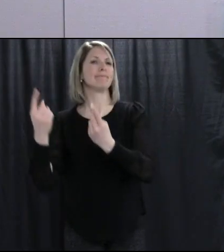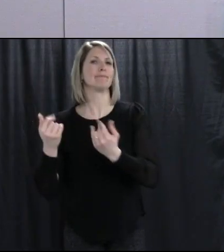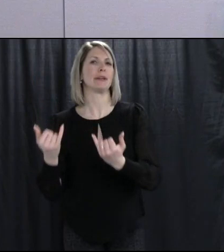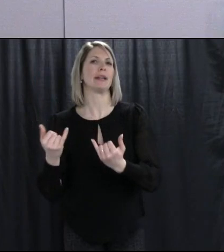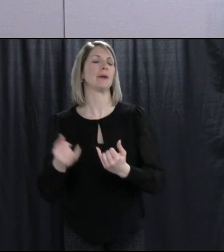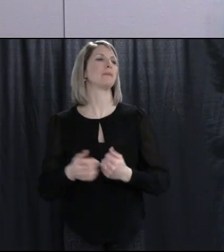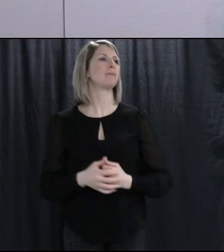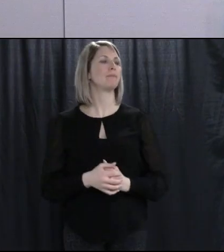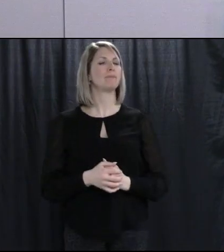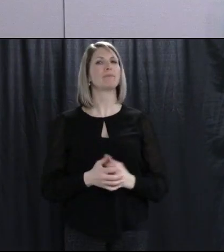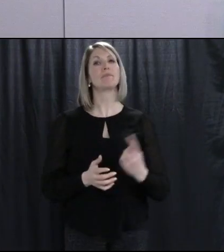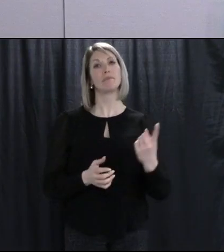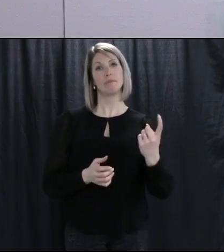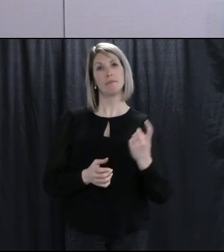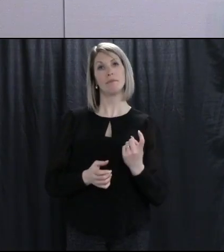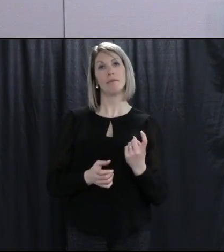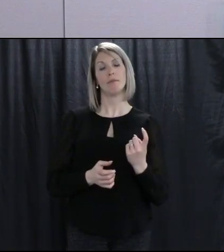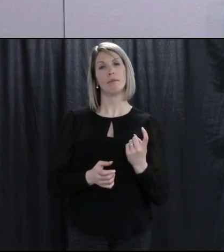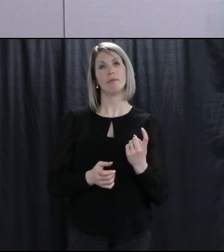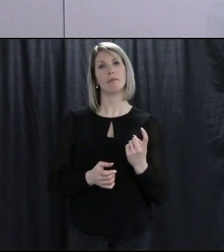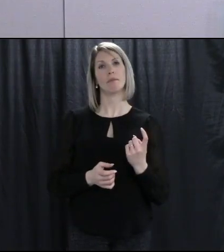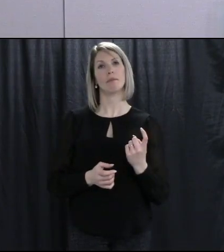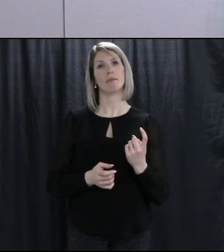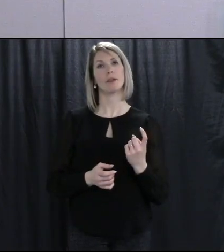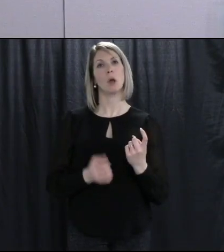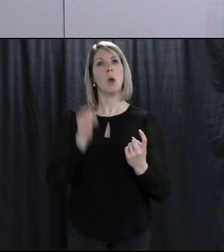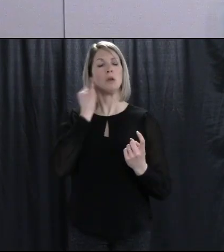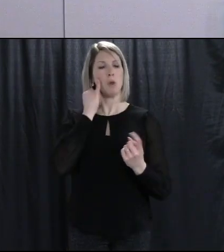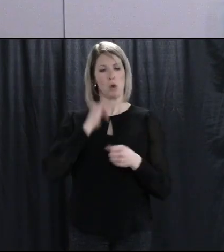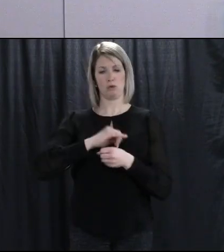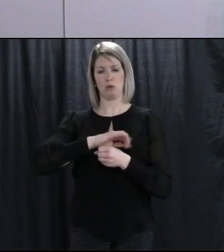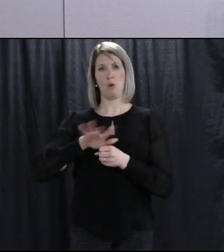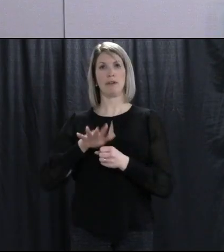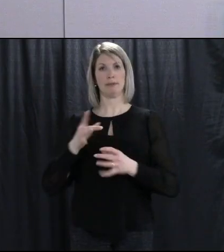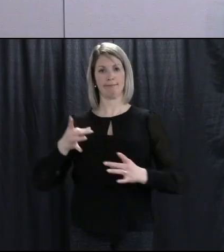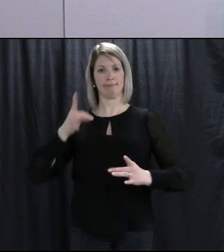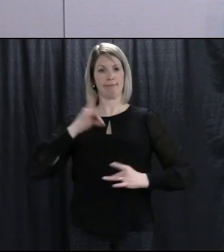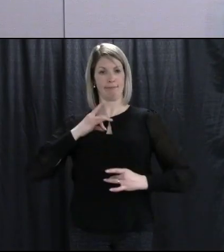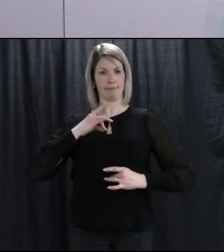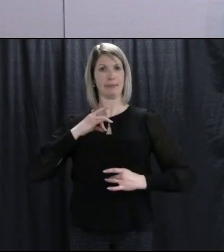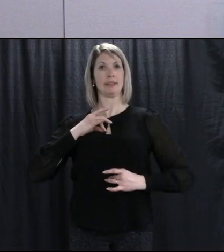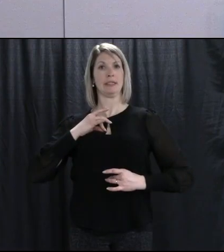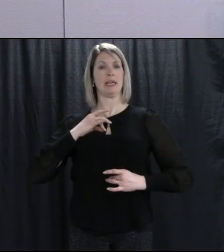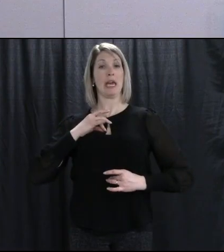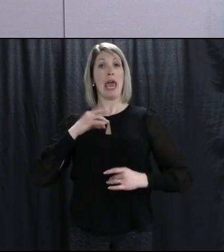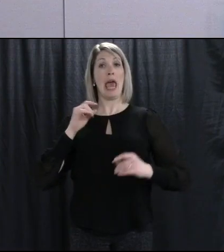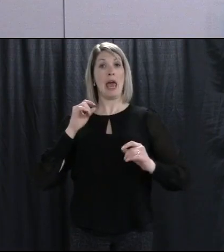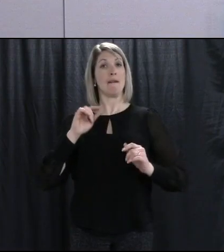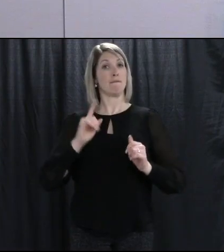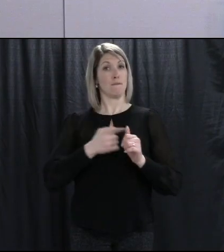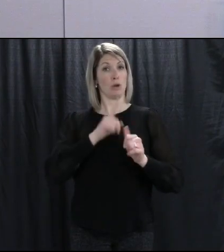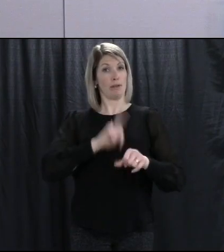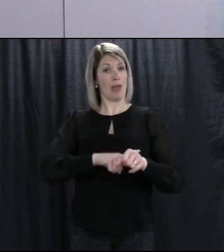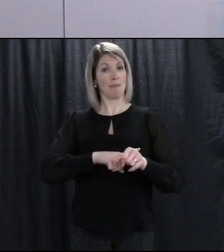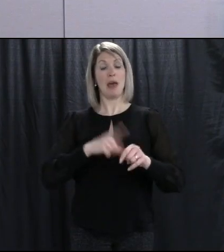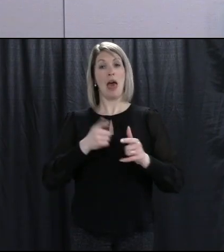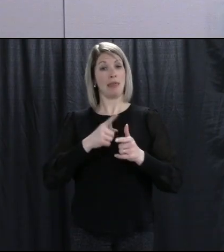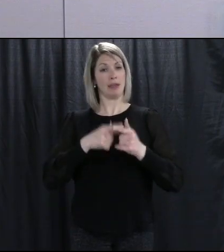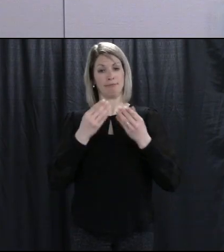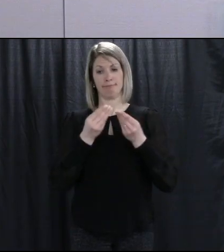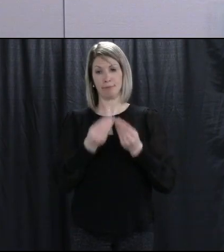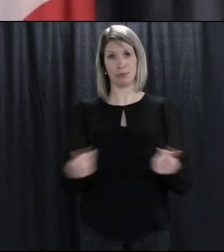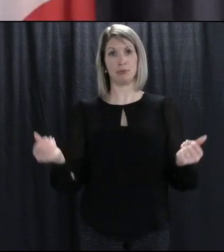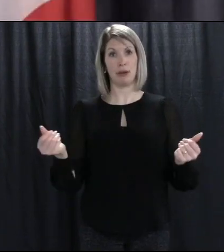Dr. Fitzgerald, you may have answered this already, but once you contract this virus, can you contract it a second time, or do you become immune like a chickenpox type of thing?